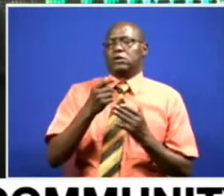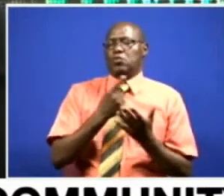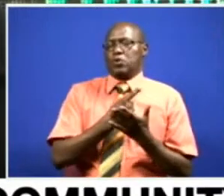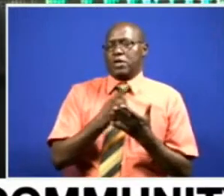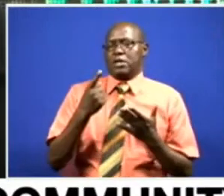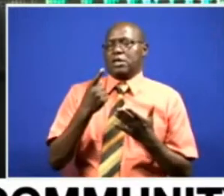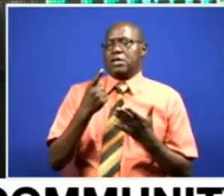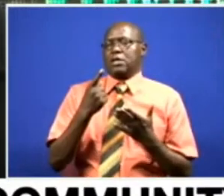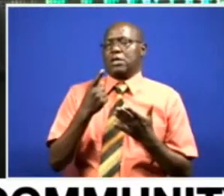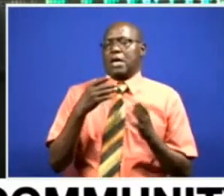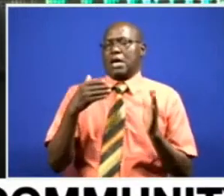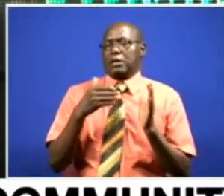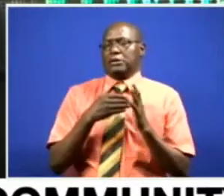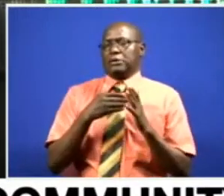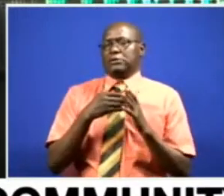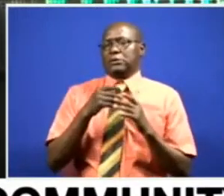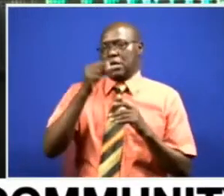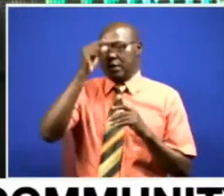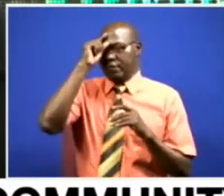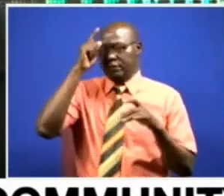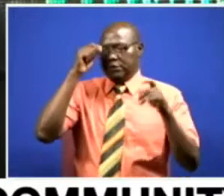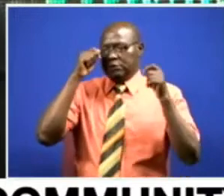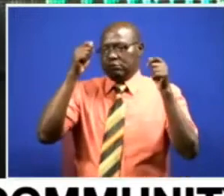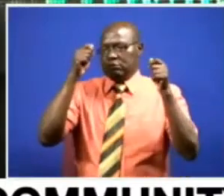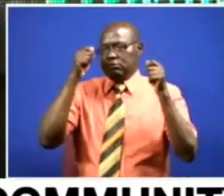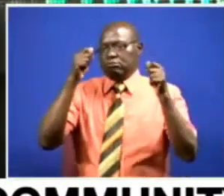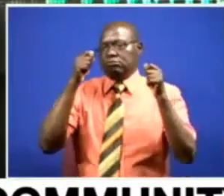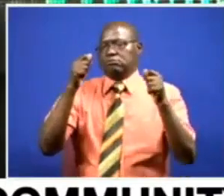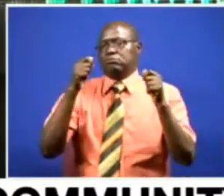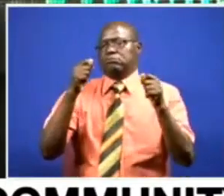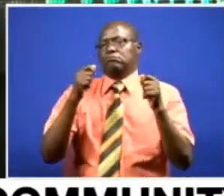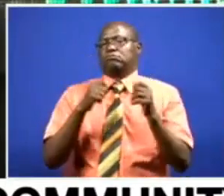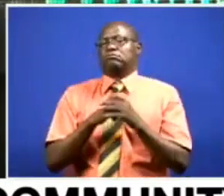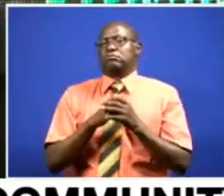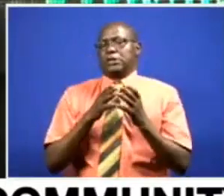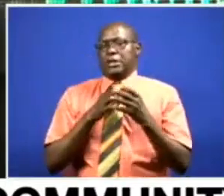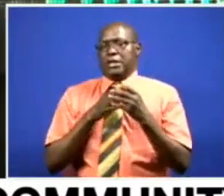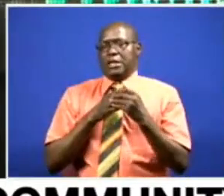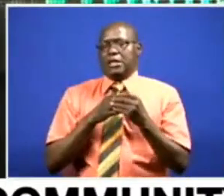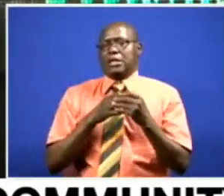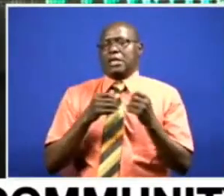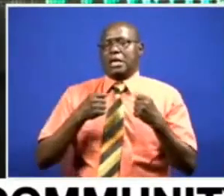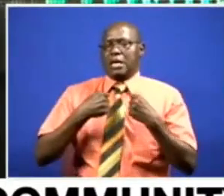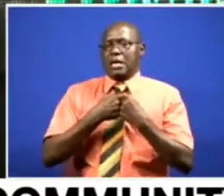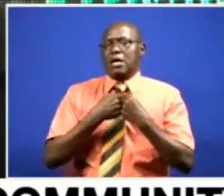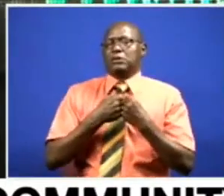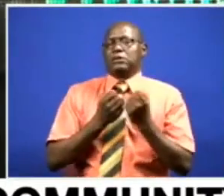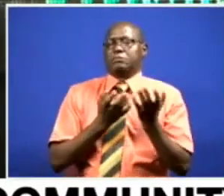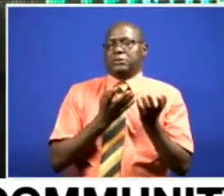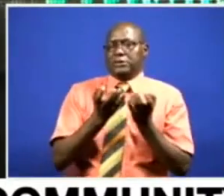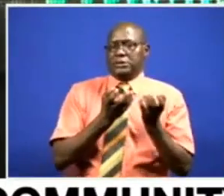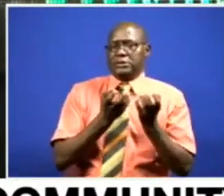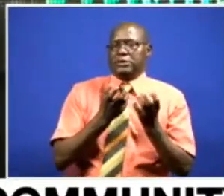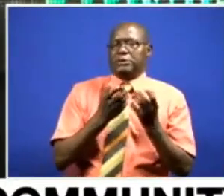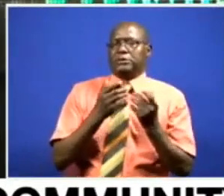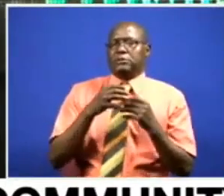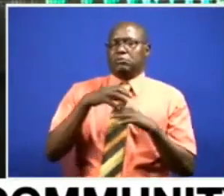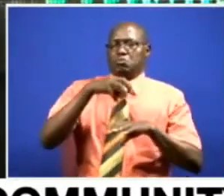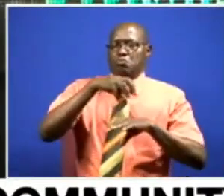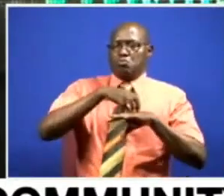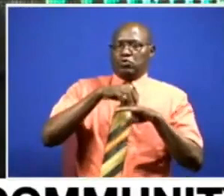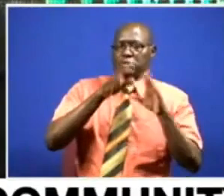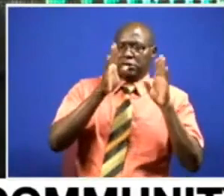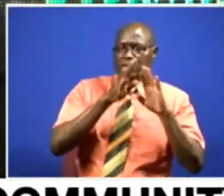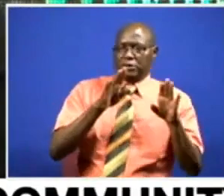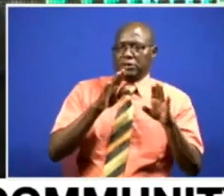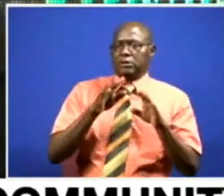anti-government demonstrations later ended with a clash of the local communities, leading to the burning of some businesses near the mosque and a local